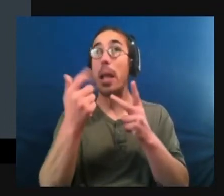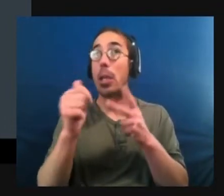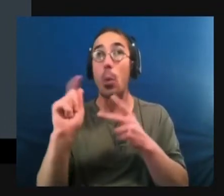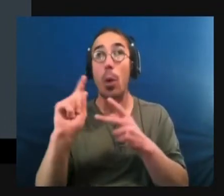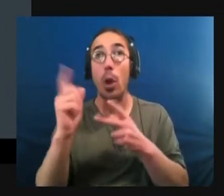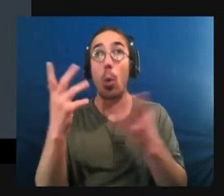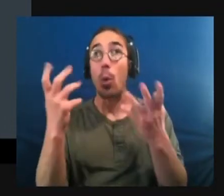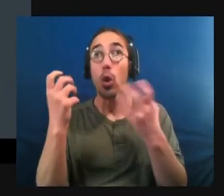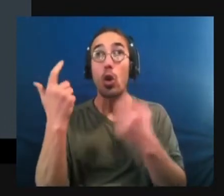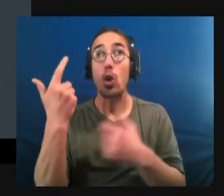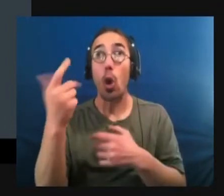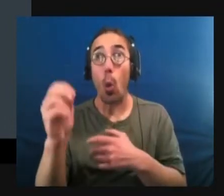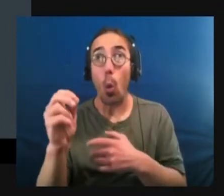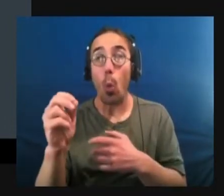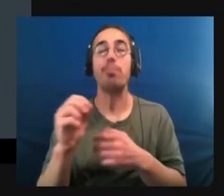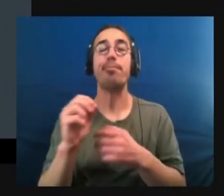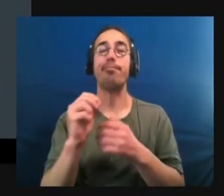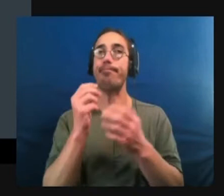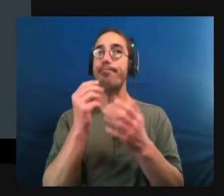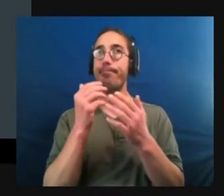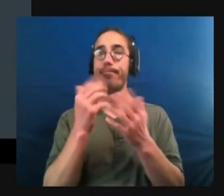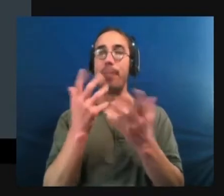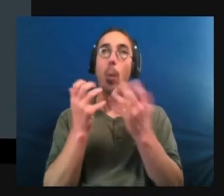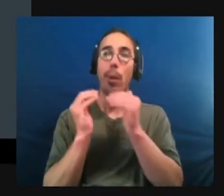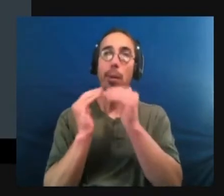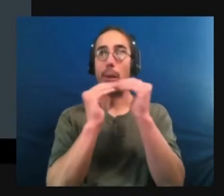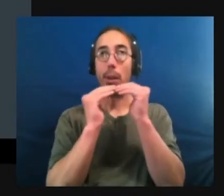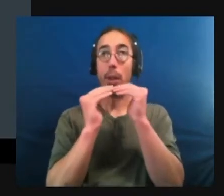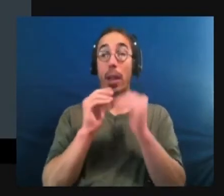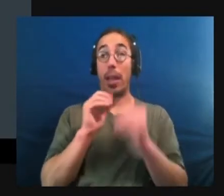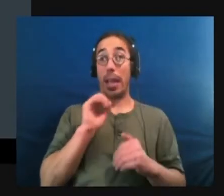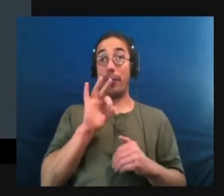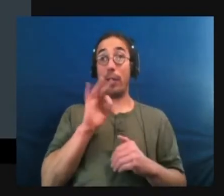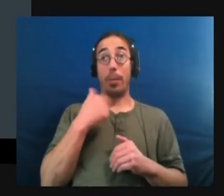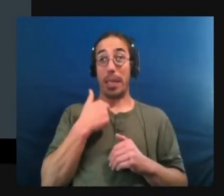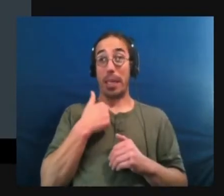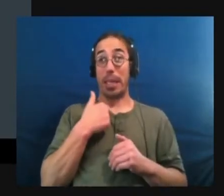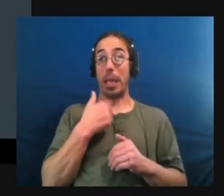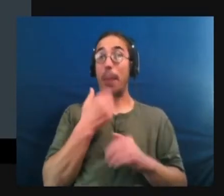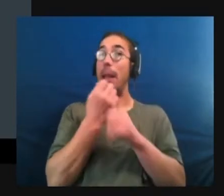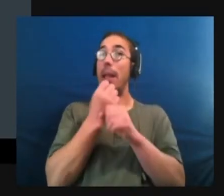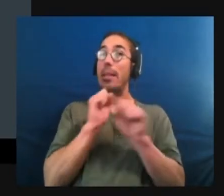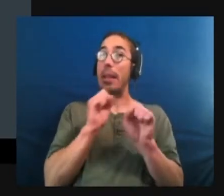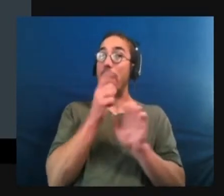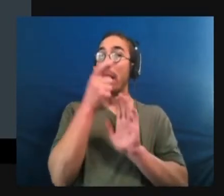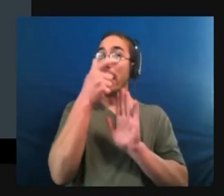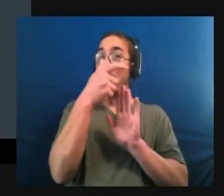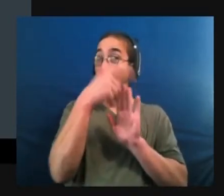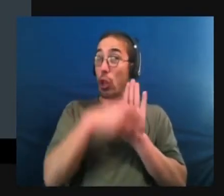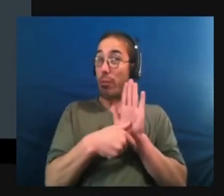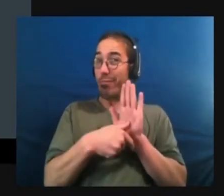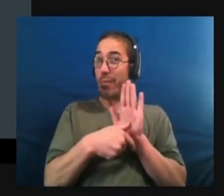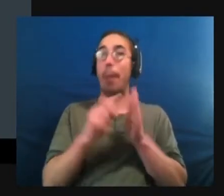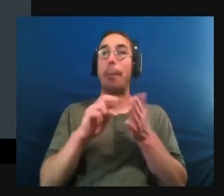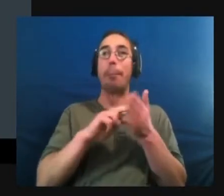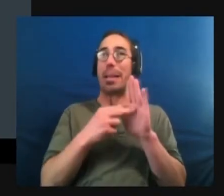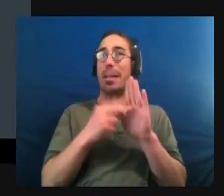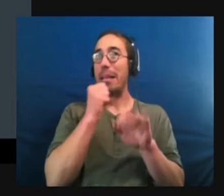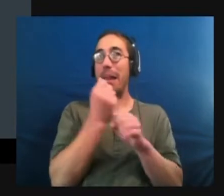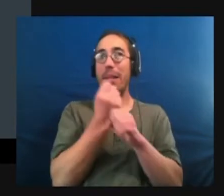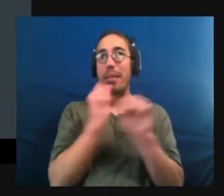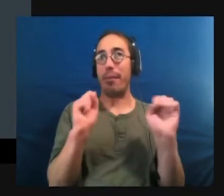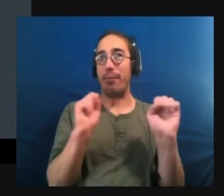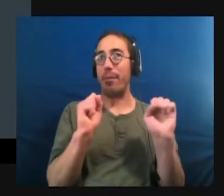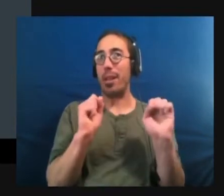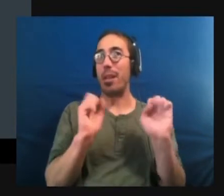be. And if I cannot safely exist in the literature, it is not for me and it is not safe for me. Some things you might be